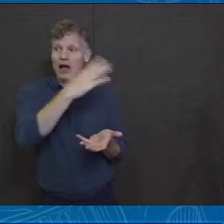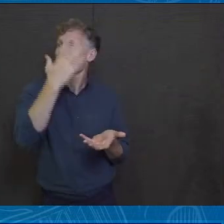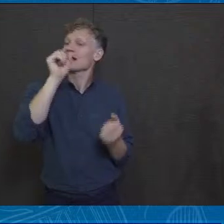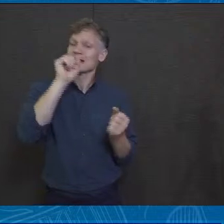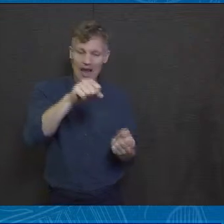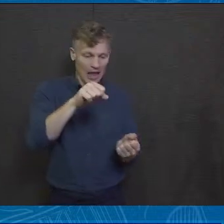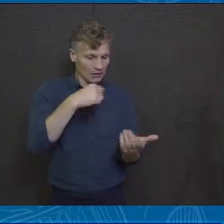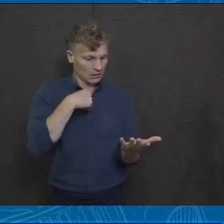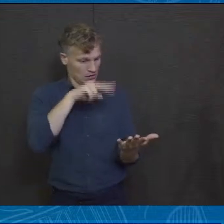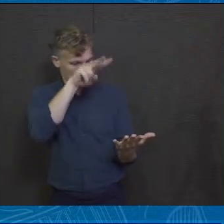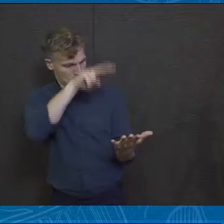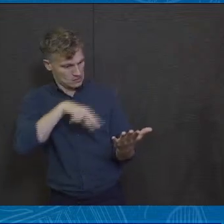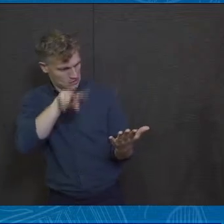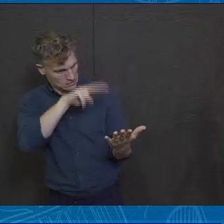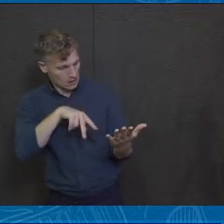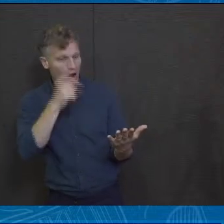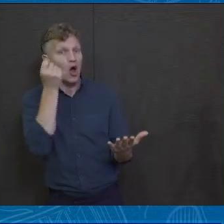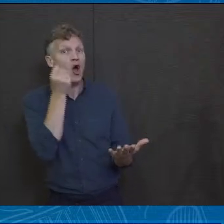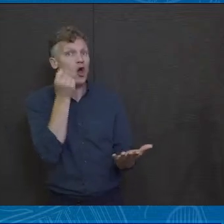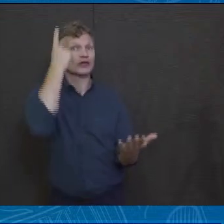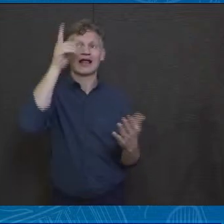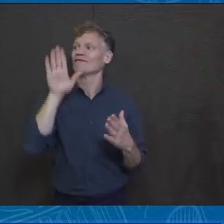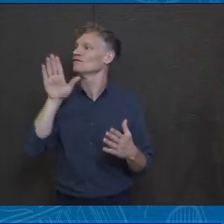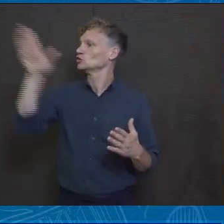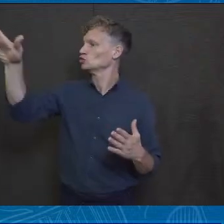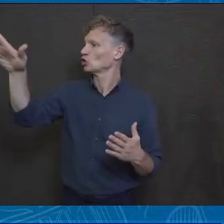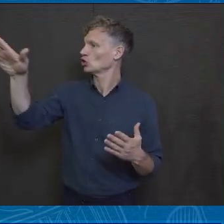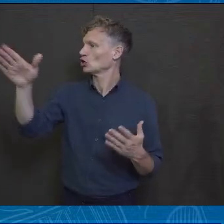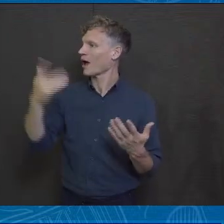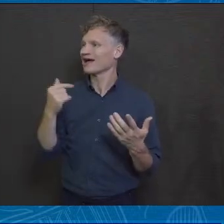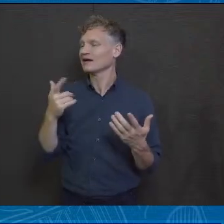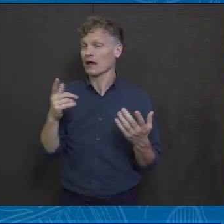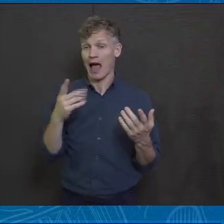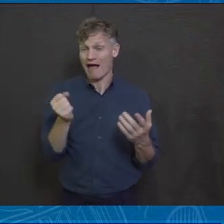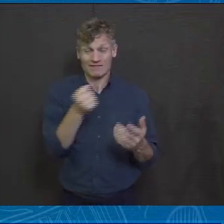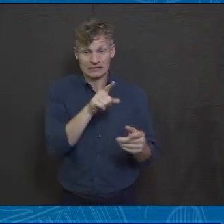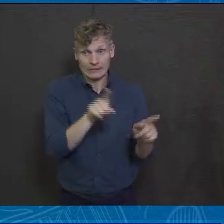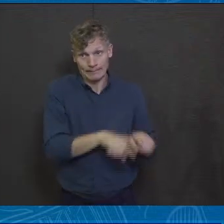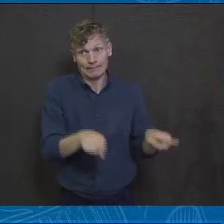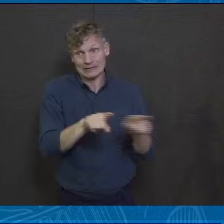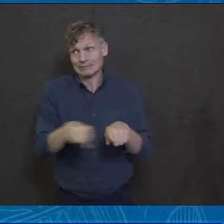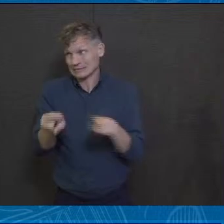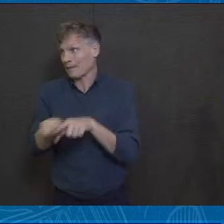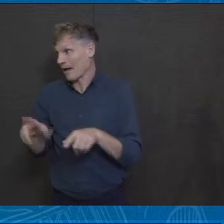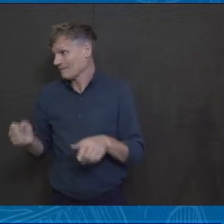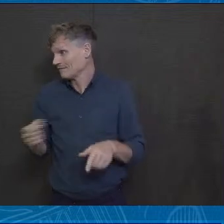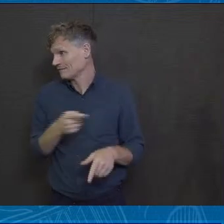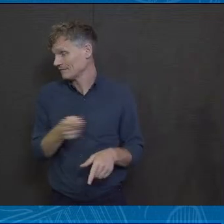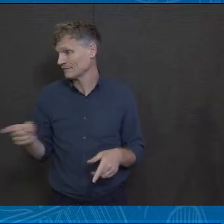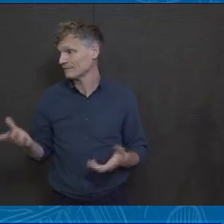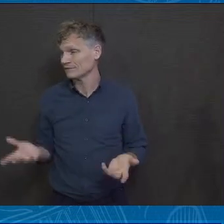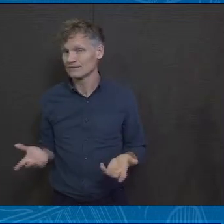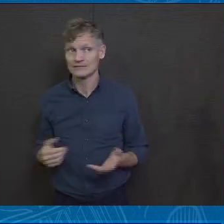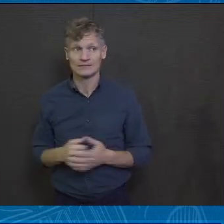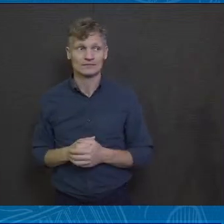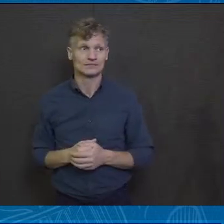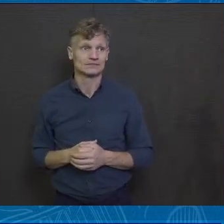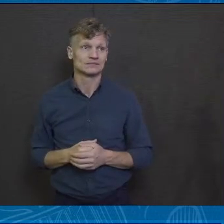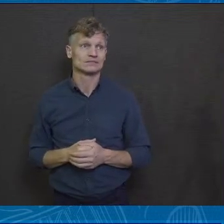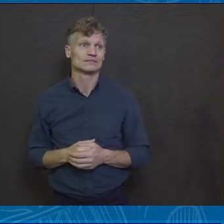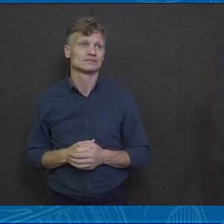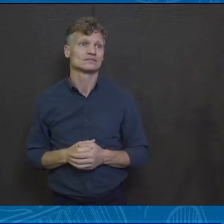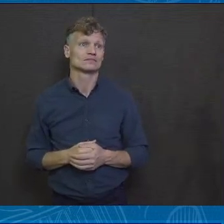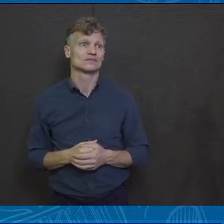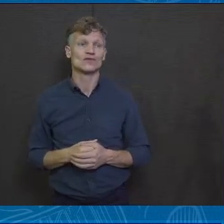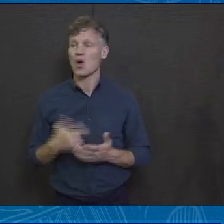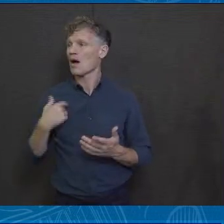And also after disaster occur, since 2011 of the big flood in our country, so we done the